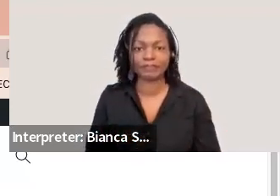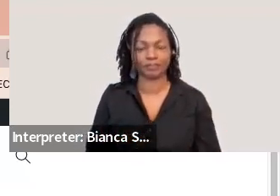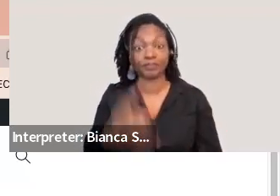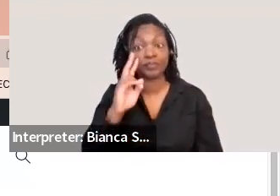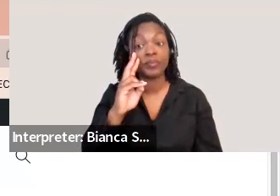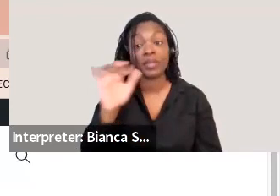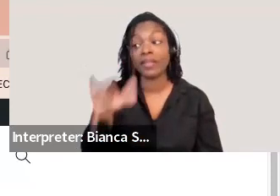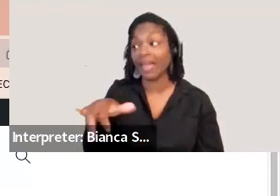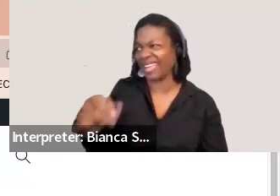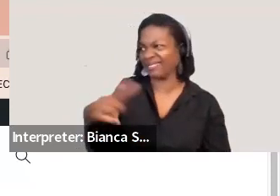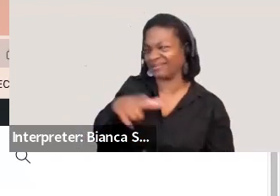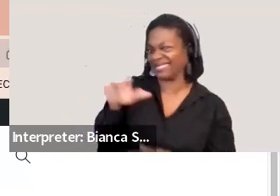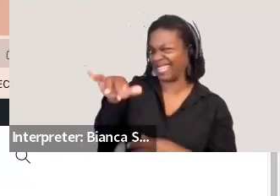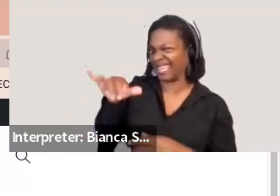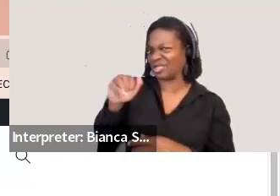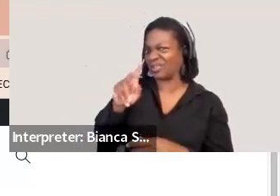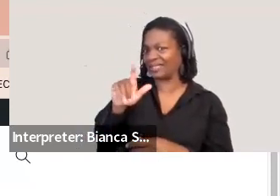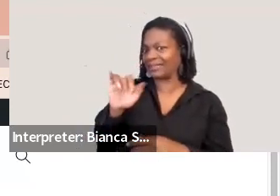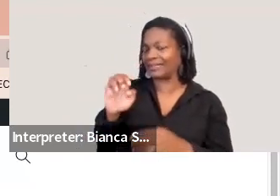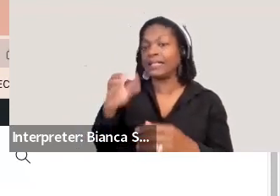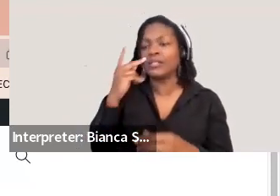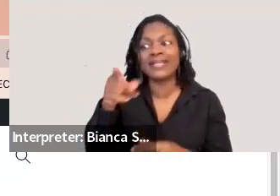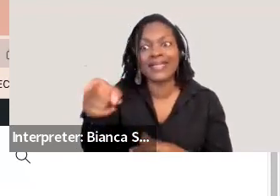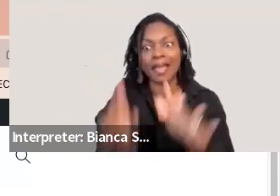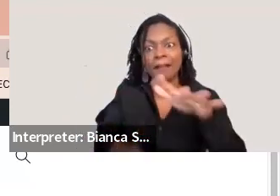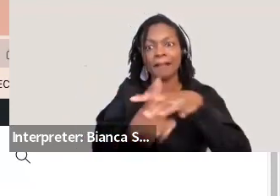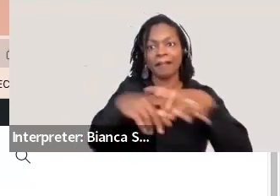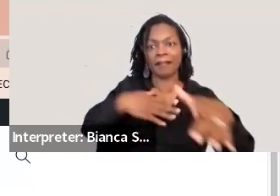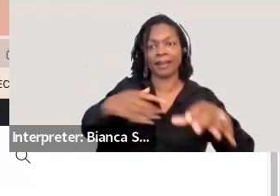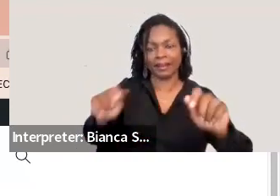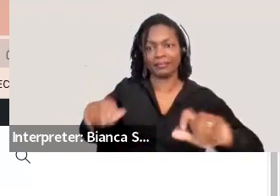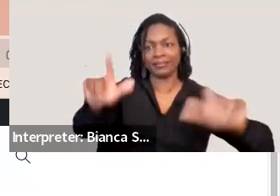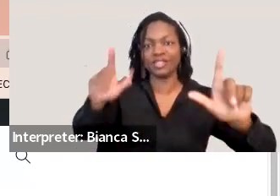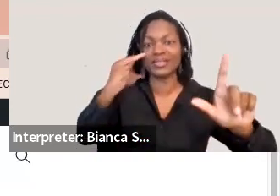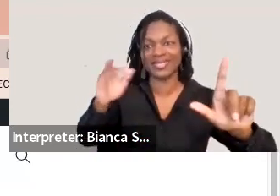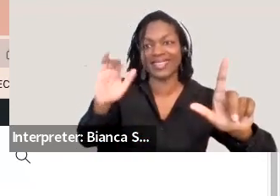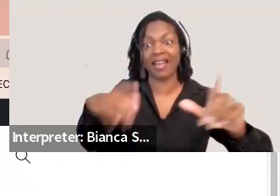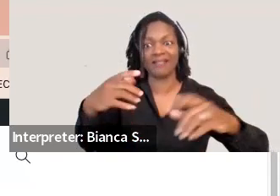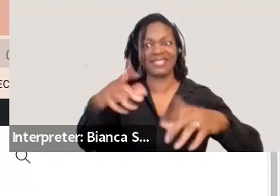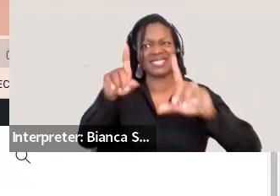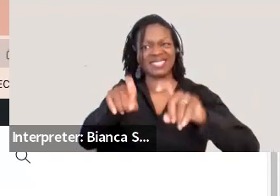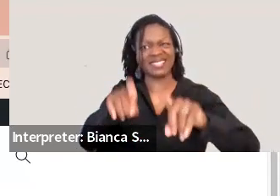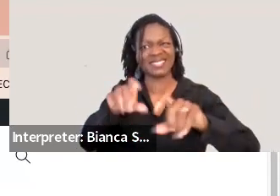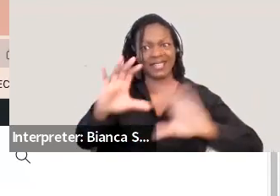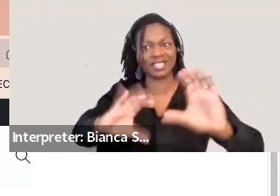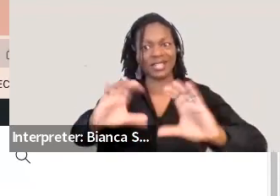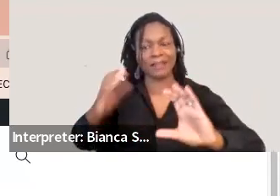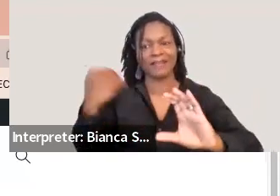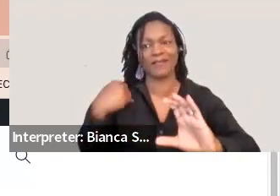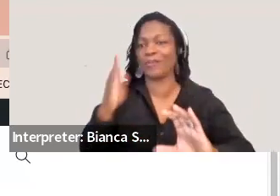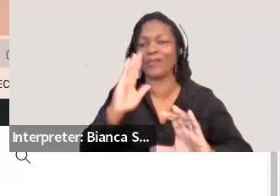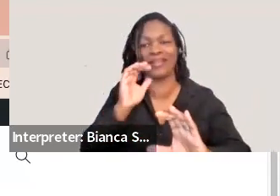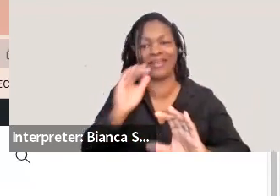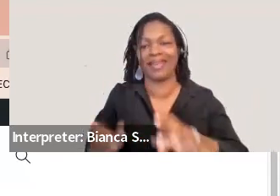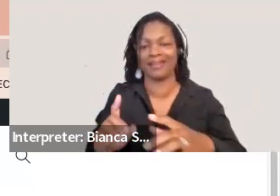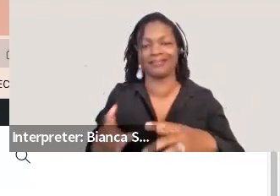screen. It populated my name and email just because I've tested the chat before. It won't come up automatically when